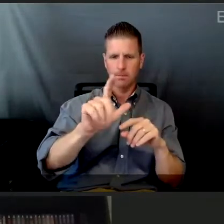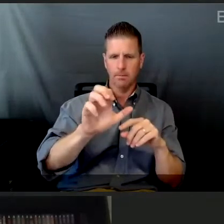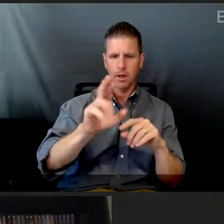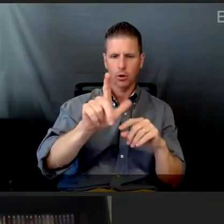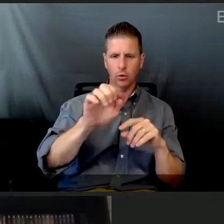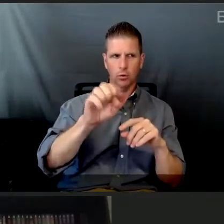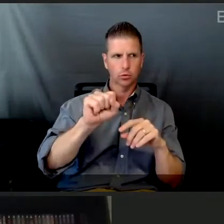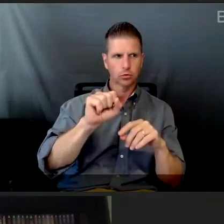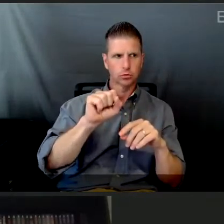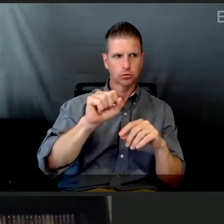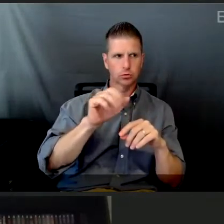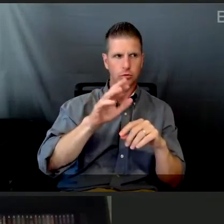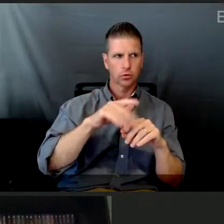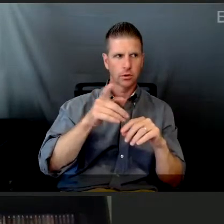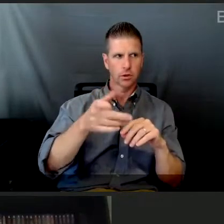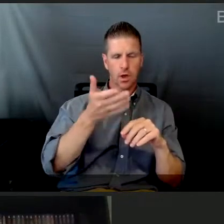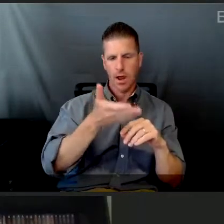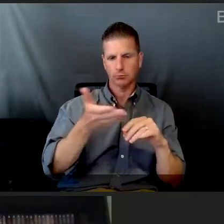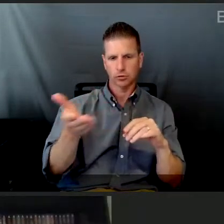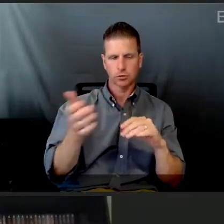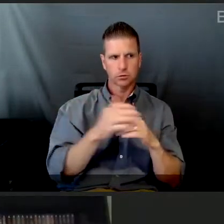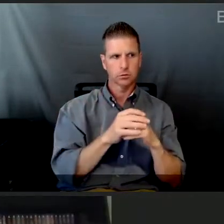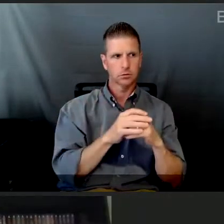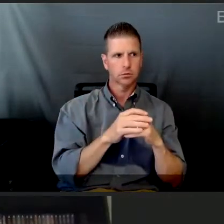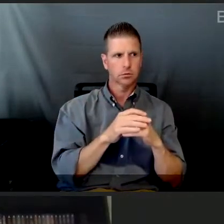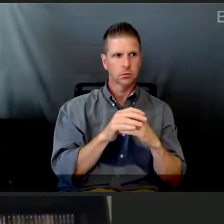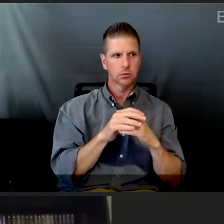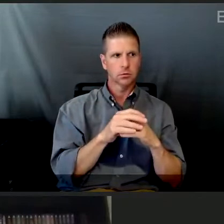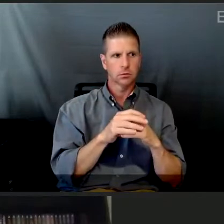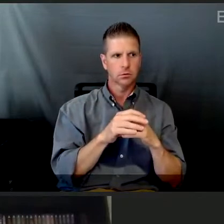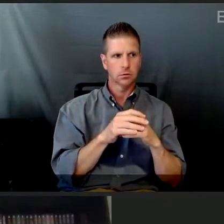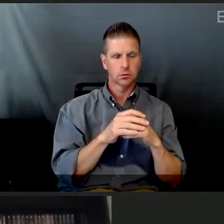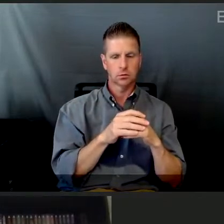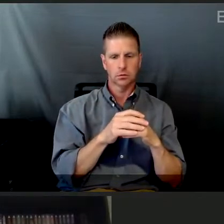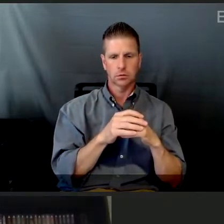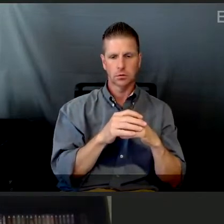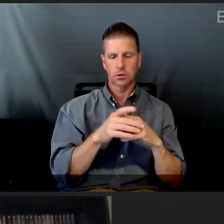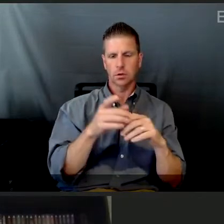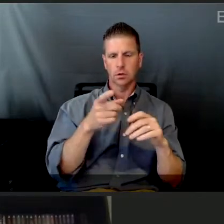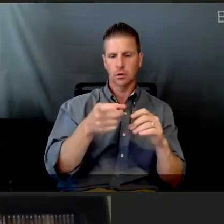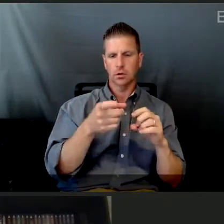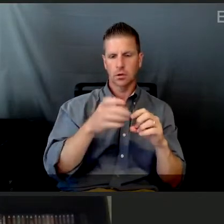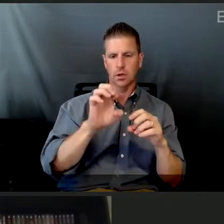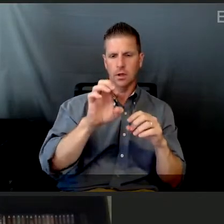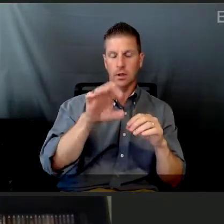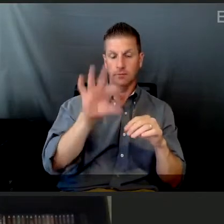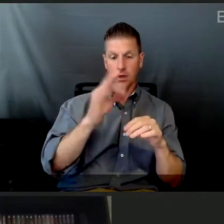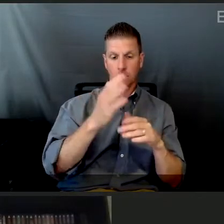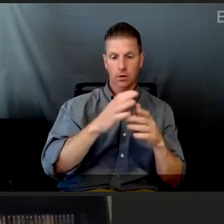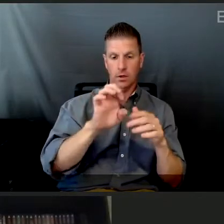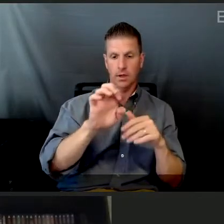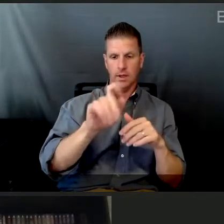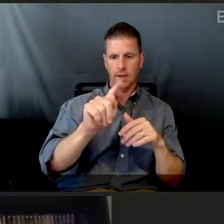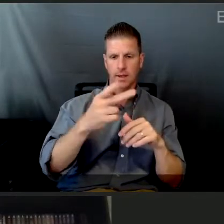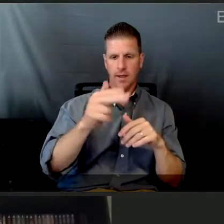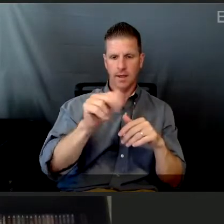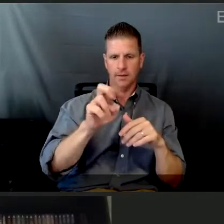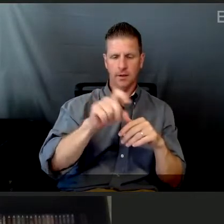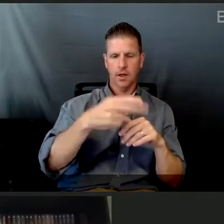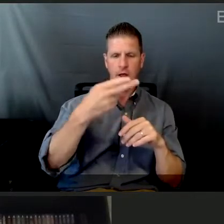objects. So, for instance, on some objects, we've identified ethane. It is a